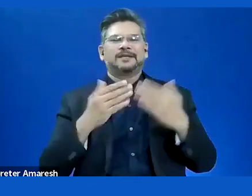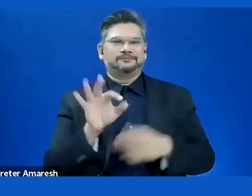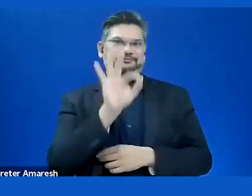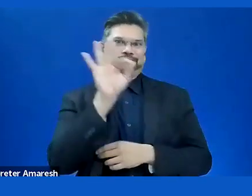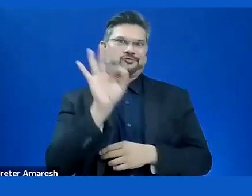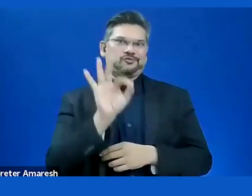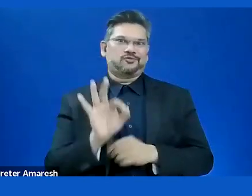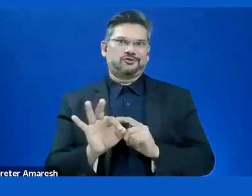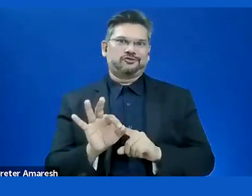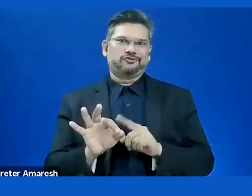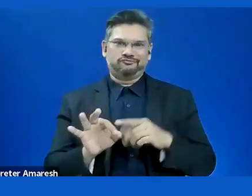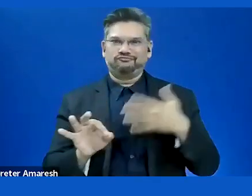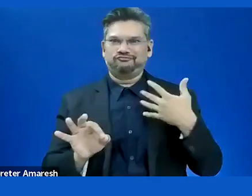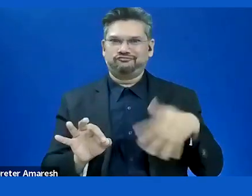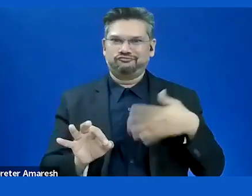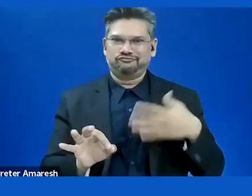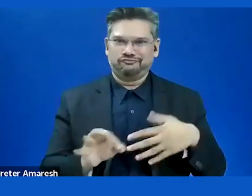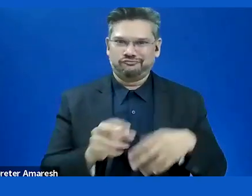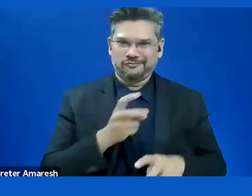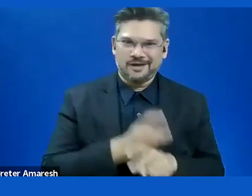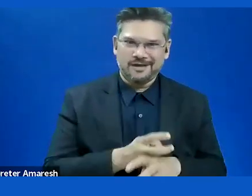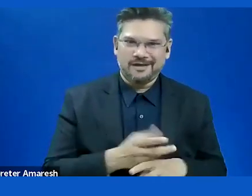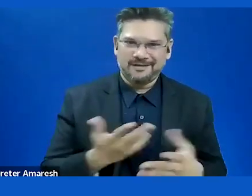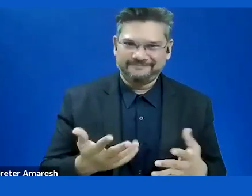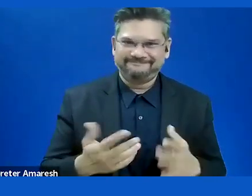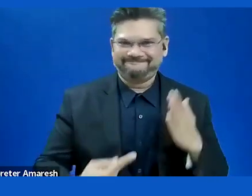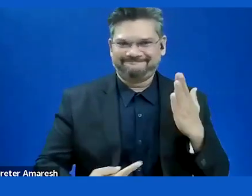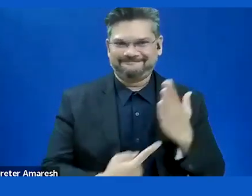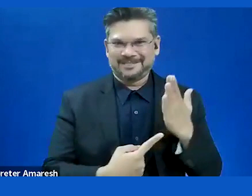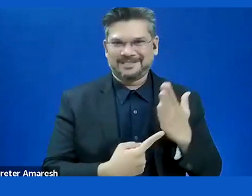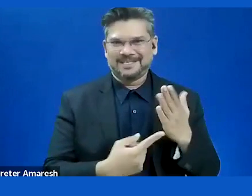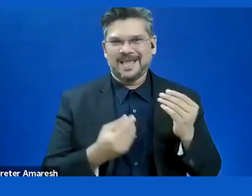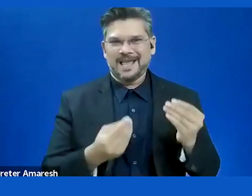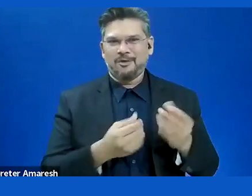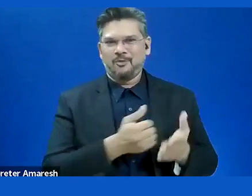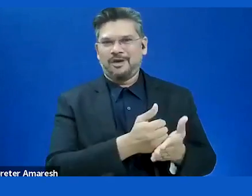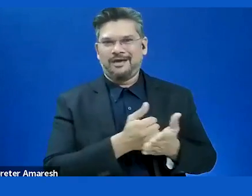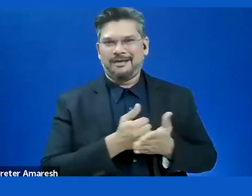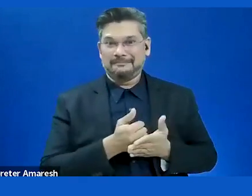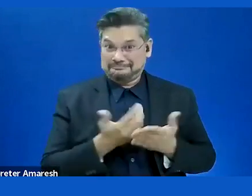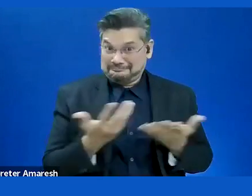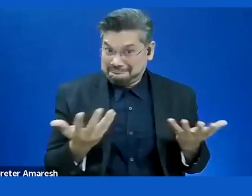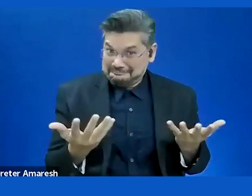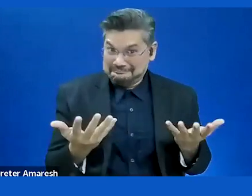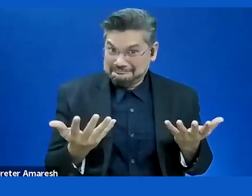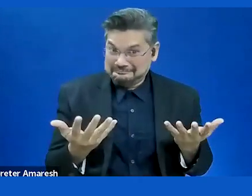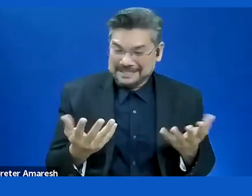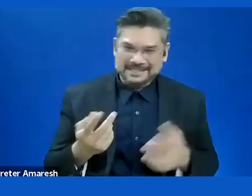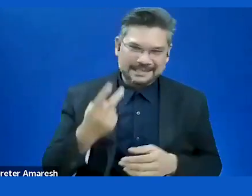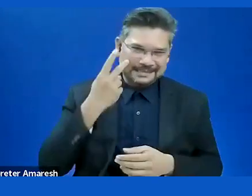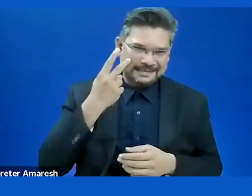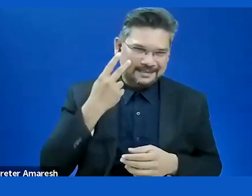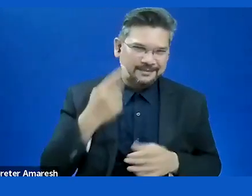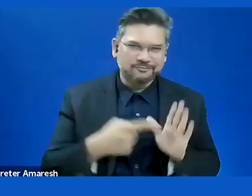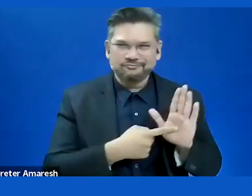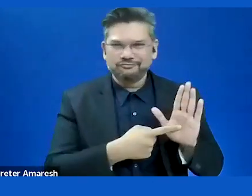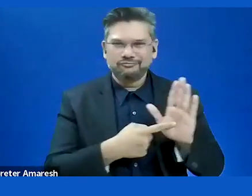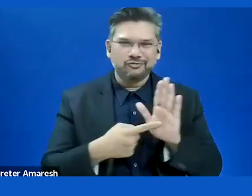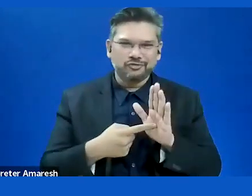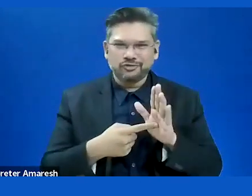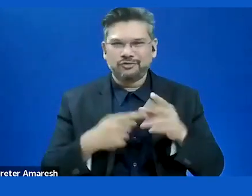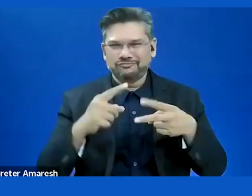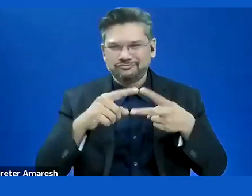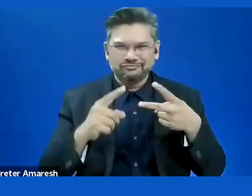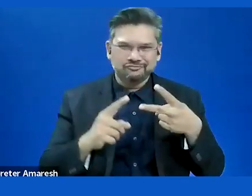becomes difficult. Can sort of technology help us? Maybe. So I wanted to highlight a couple of different technological